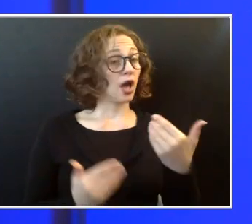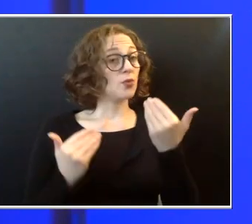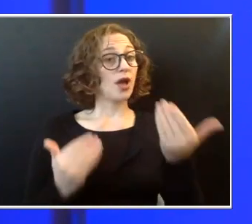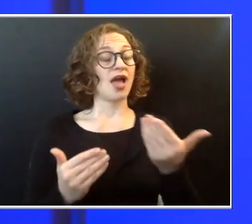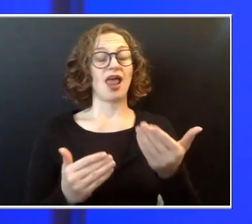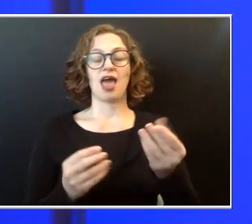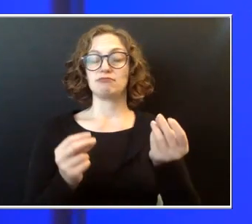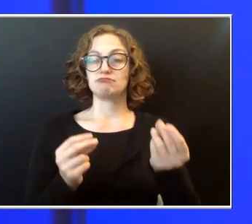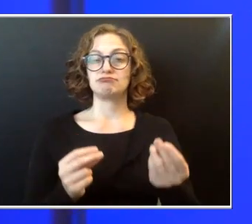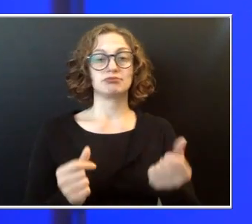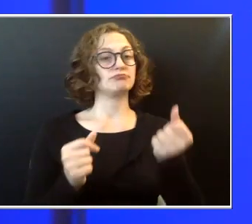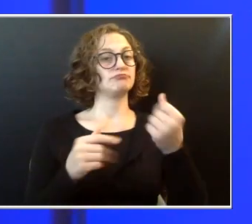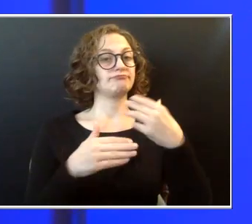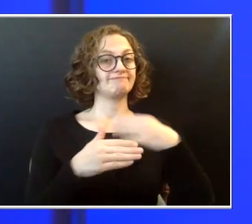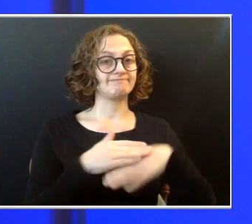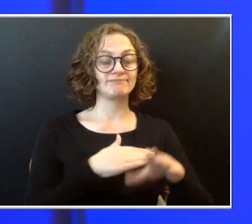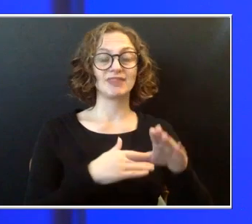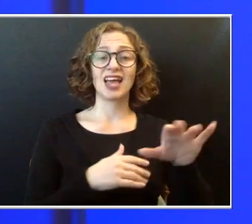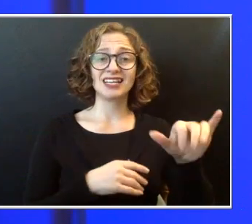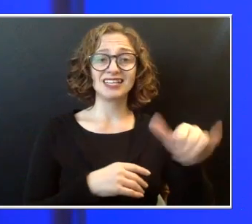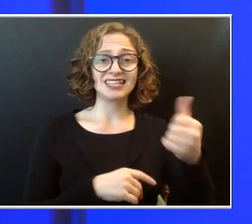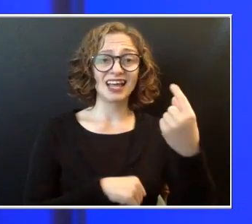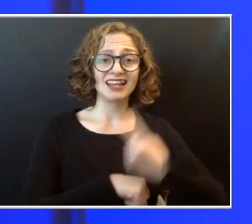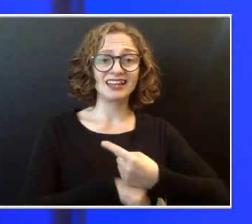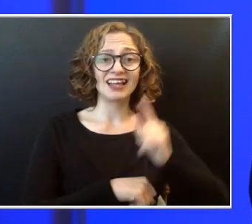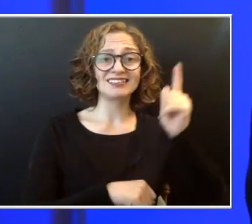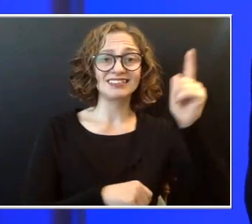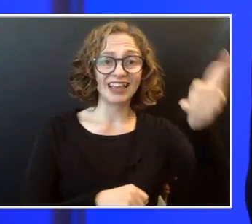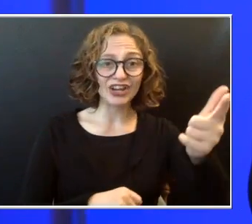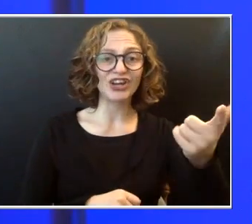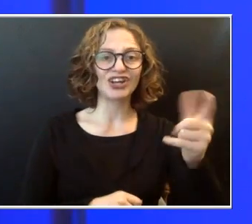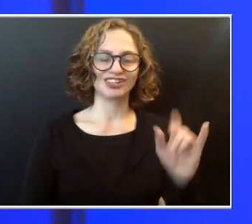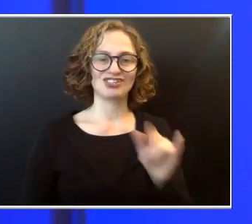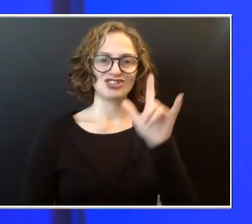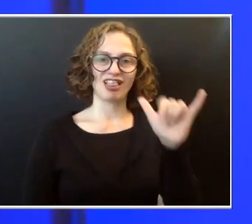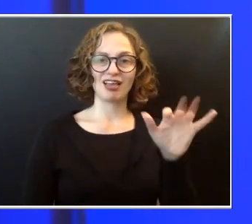10 days later, it was July 9th,